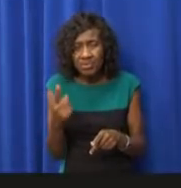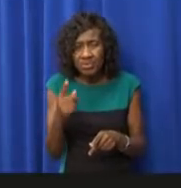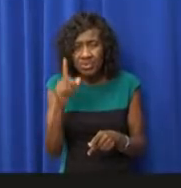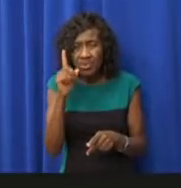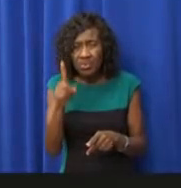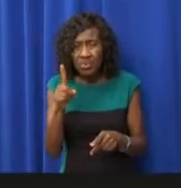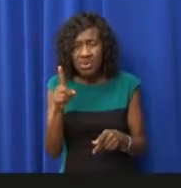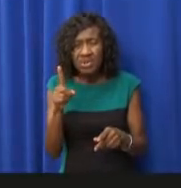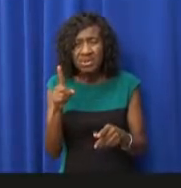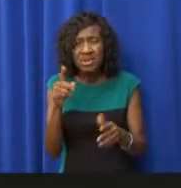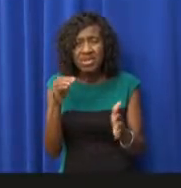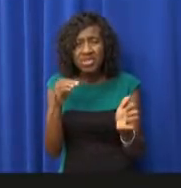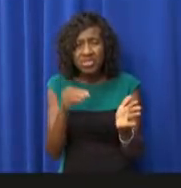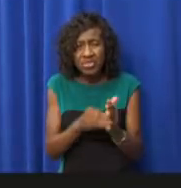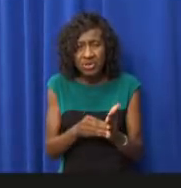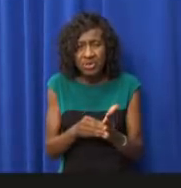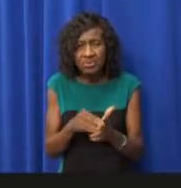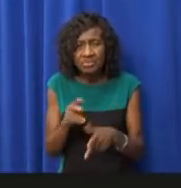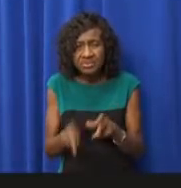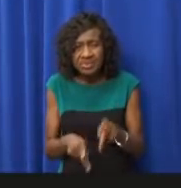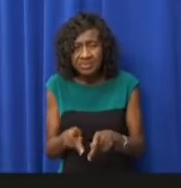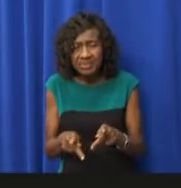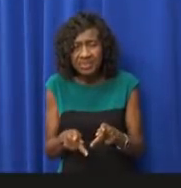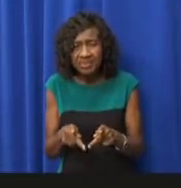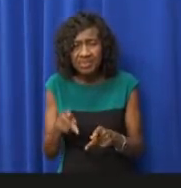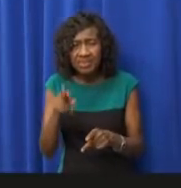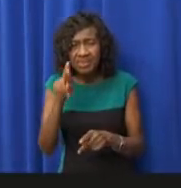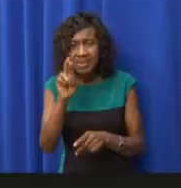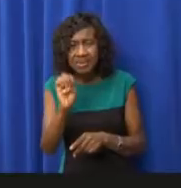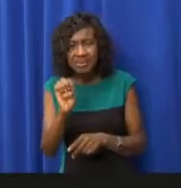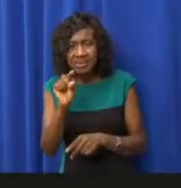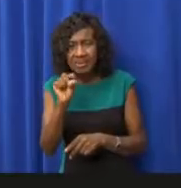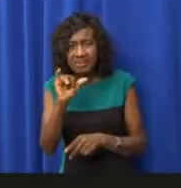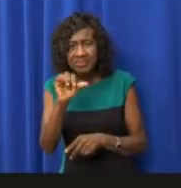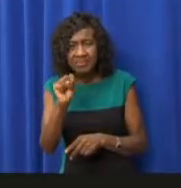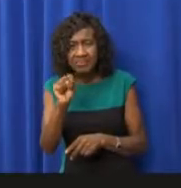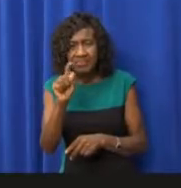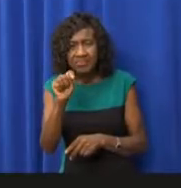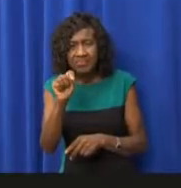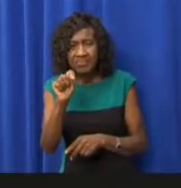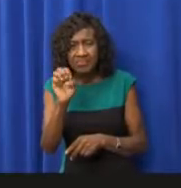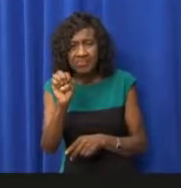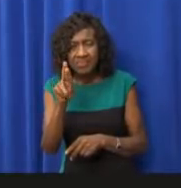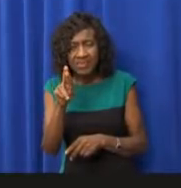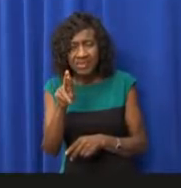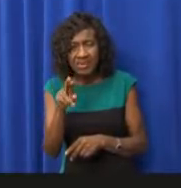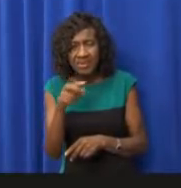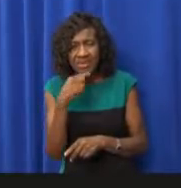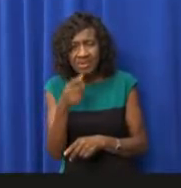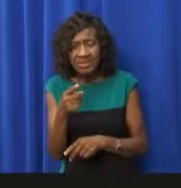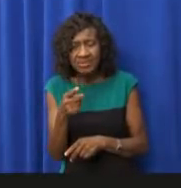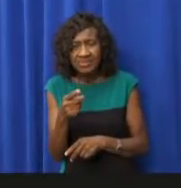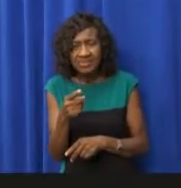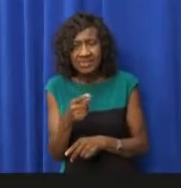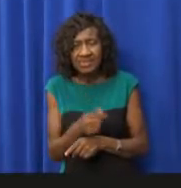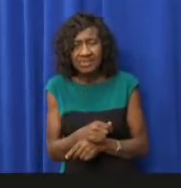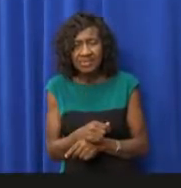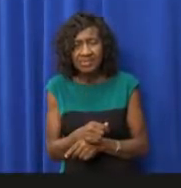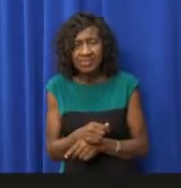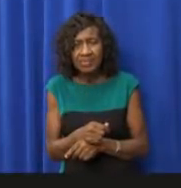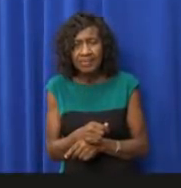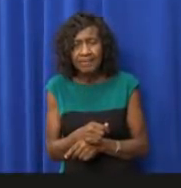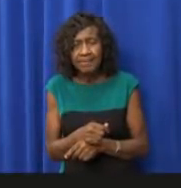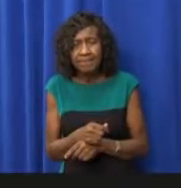So that's a big difference in how much money you're going to be able to give out. For example, it's going to be at least 3 million versus 12 million. Yeah.